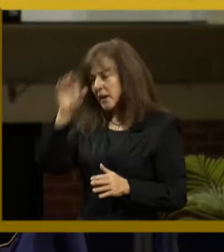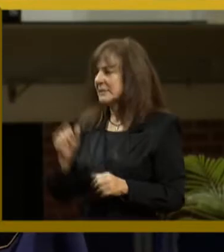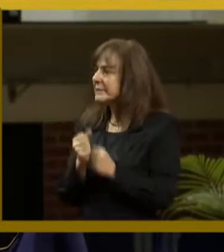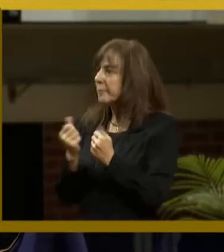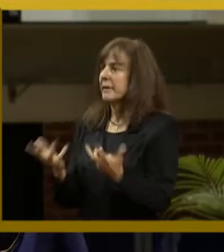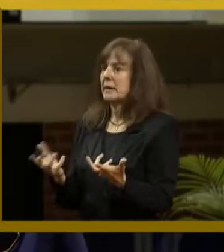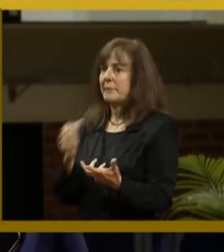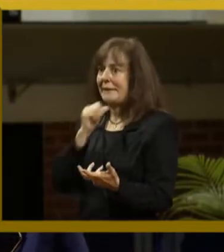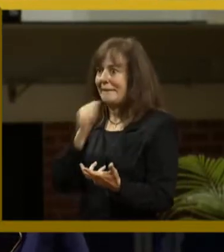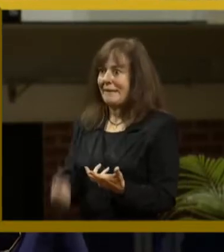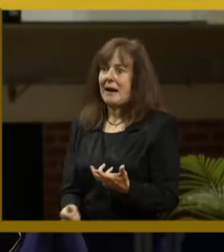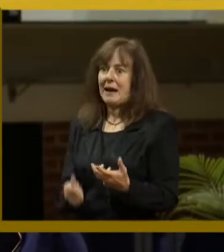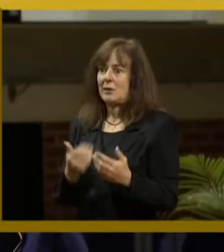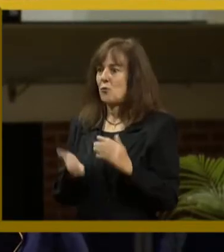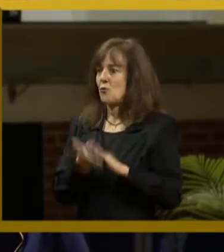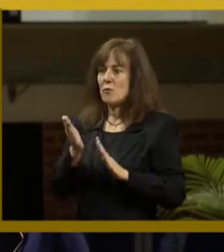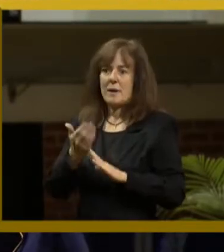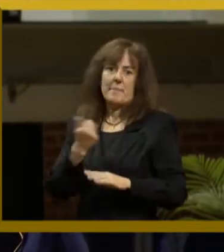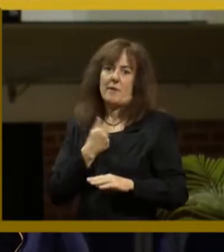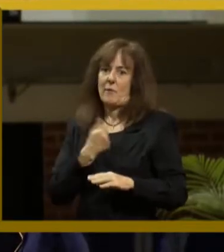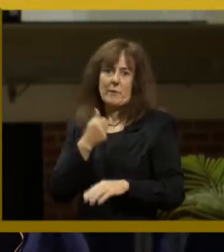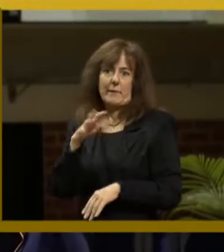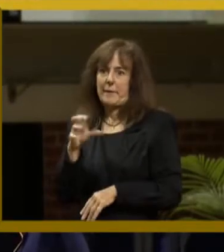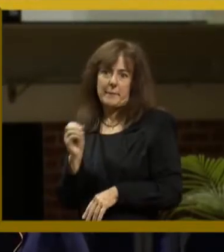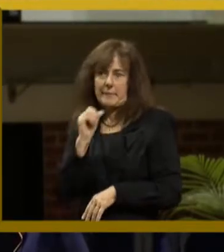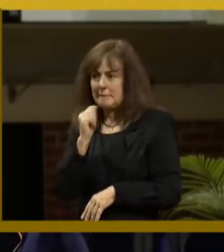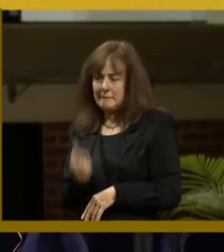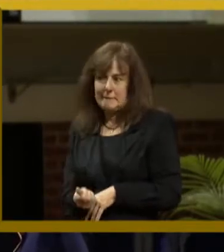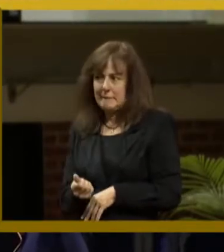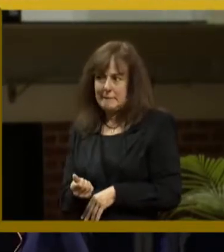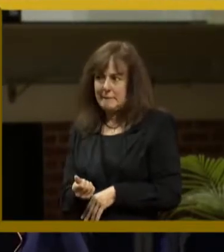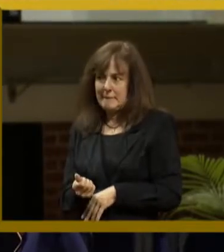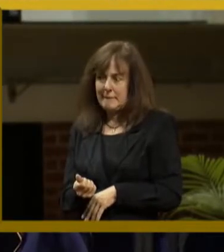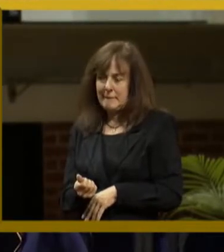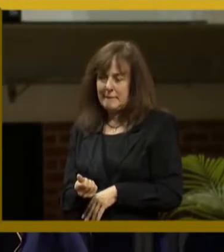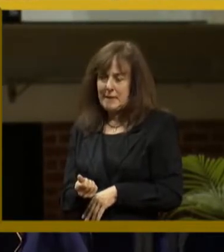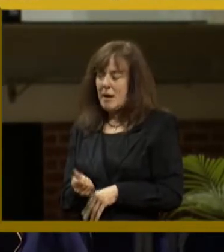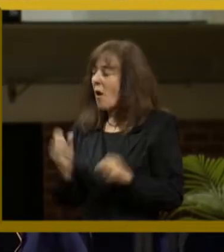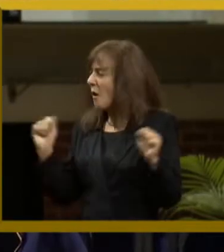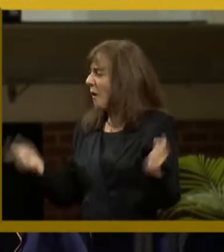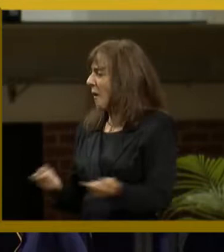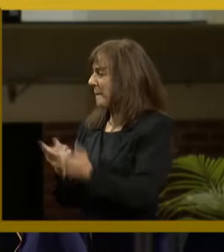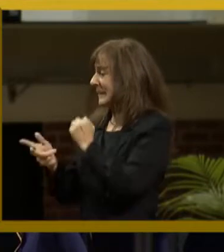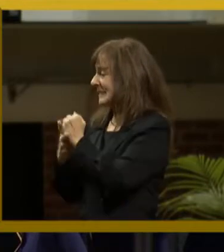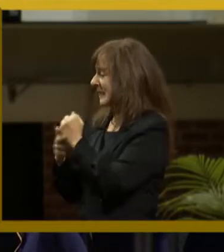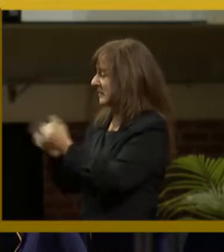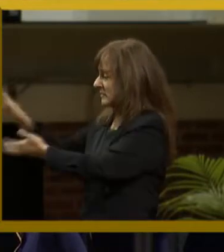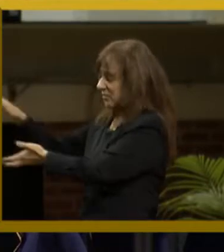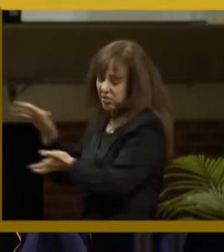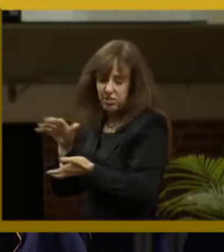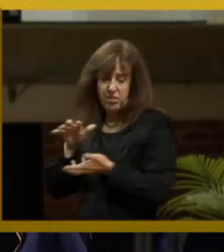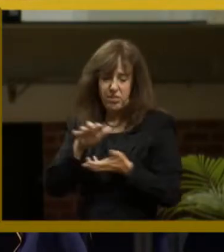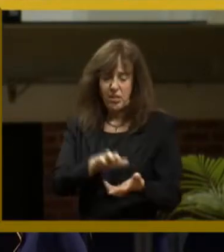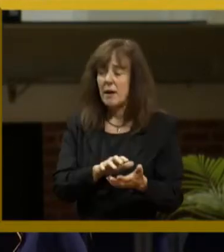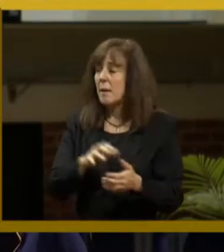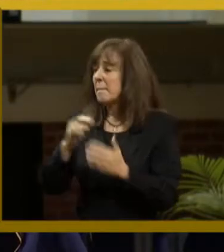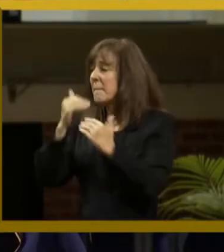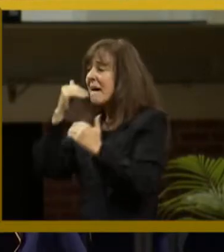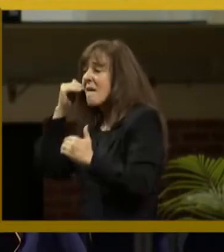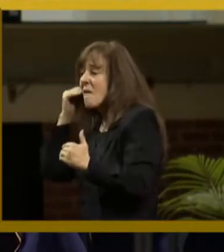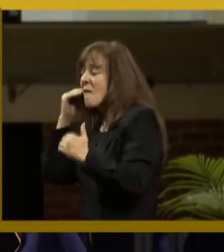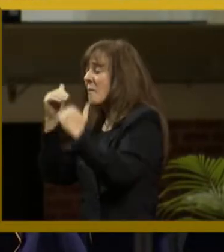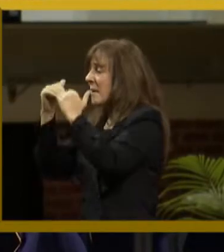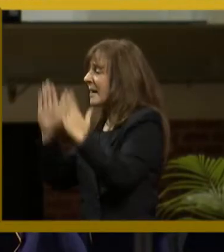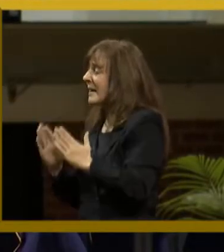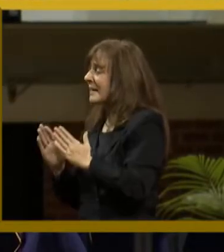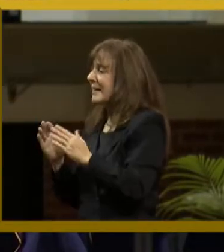do anything but run my own company. We had to empty our savings account, put a second mortgage on our house to keep the